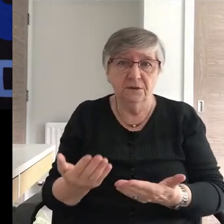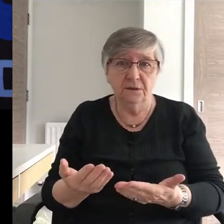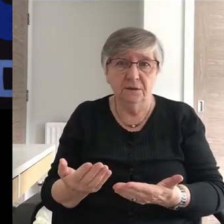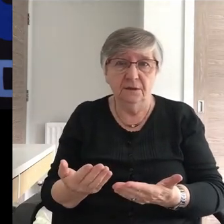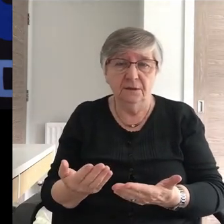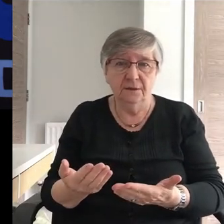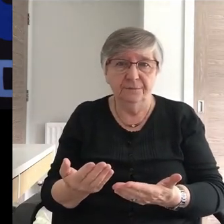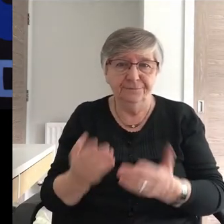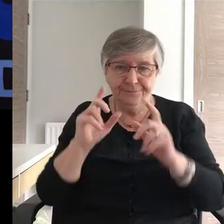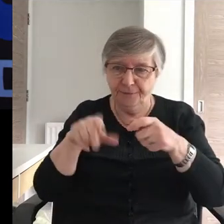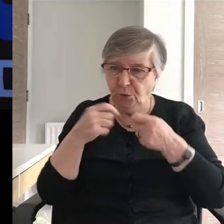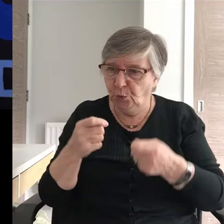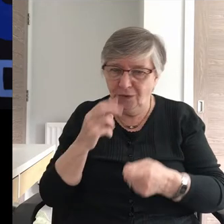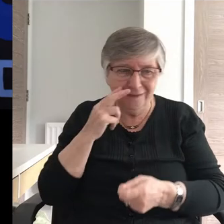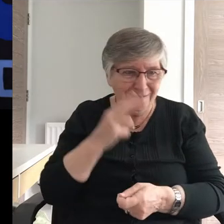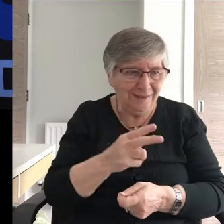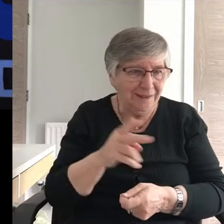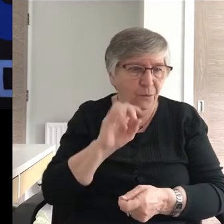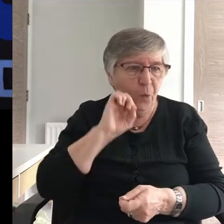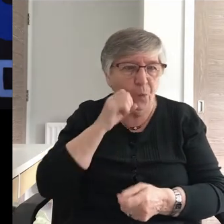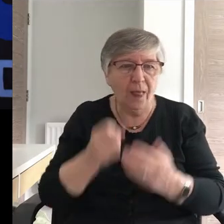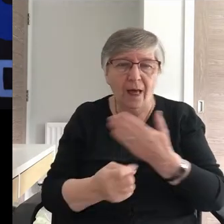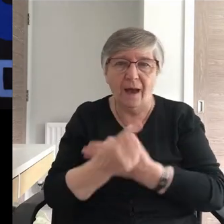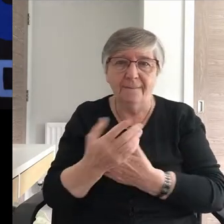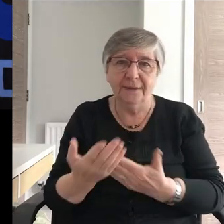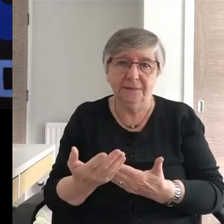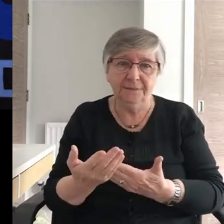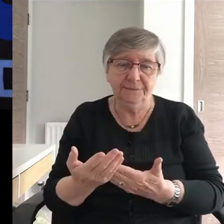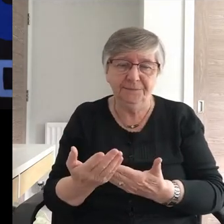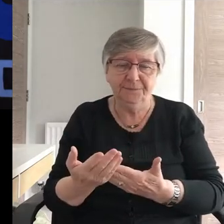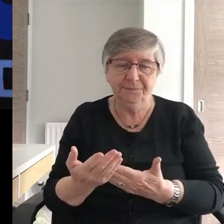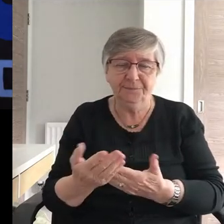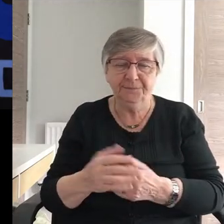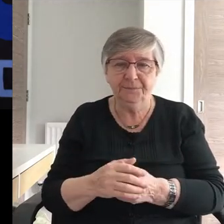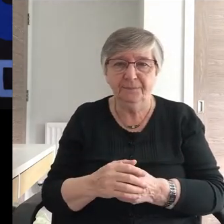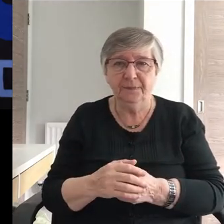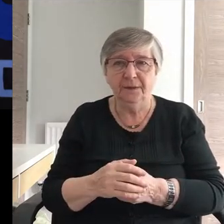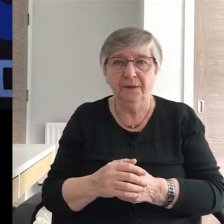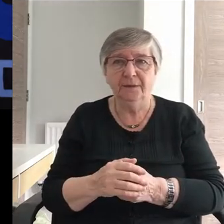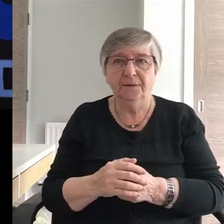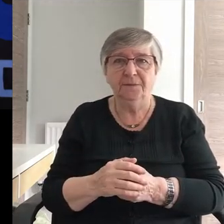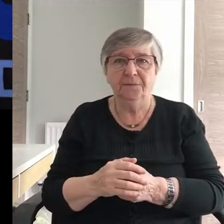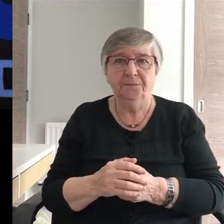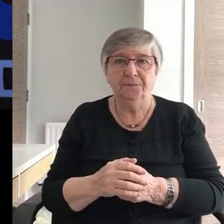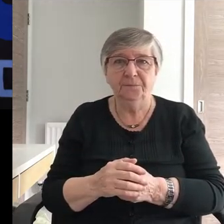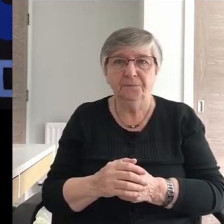control that you couldn't have anticipated, even in your worst nightmares?